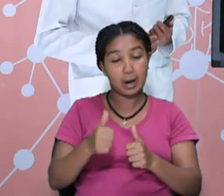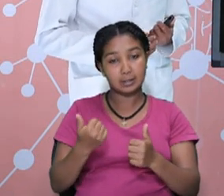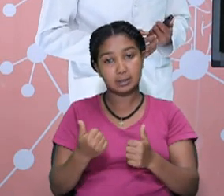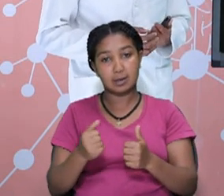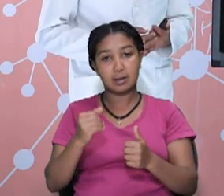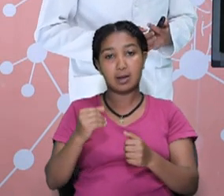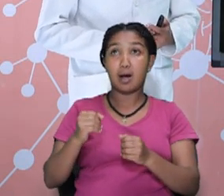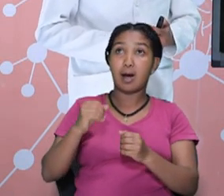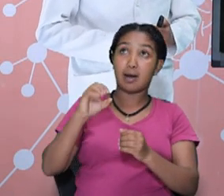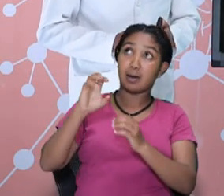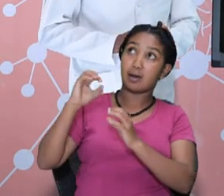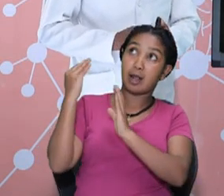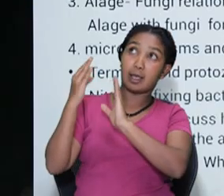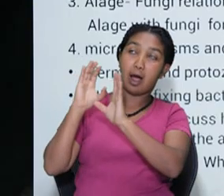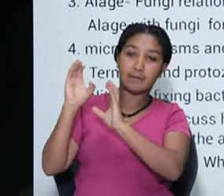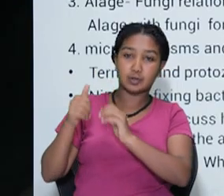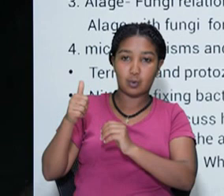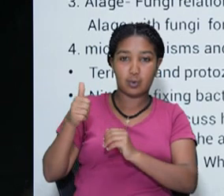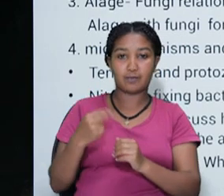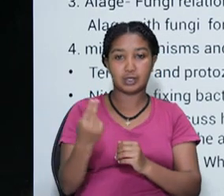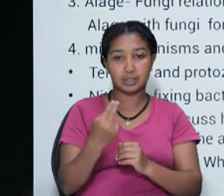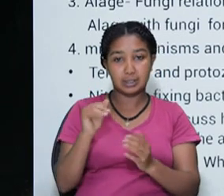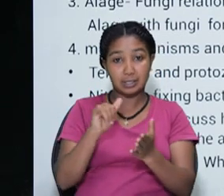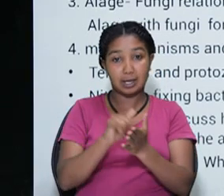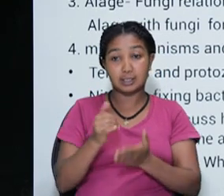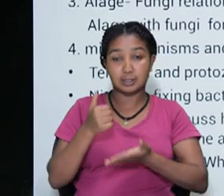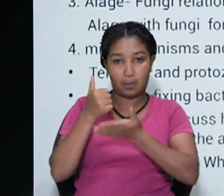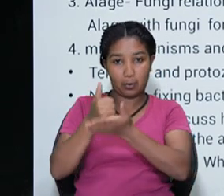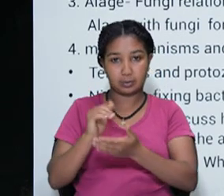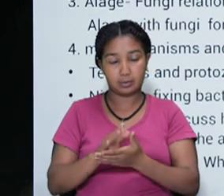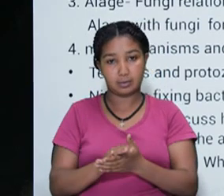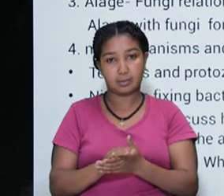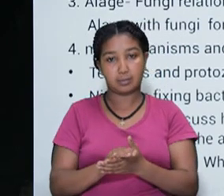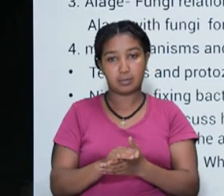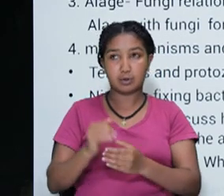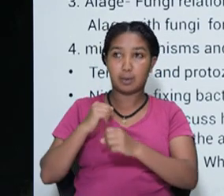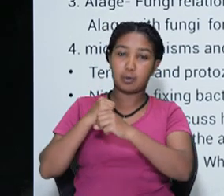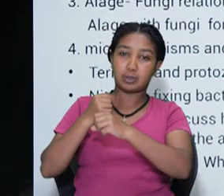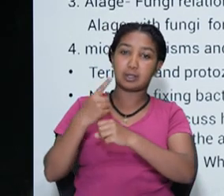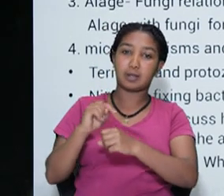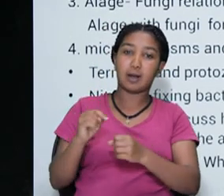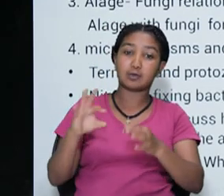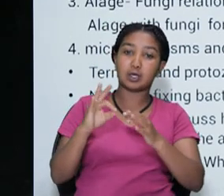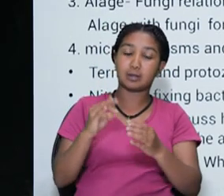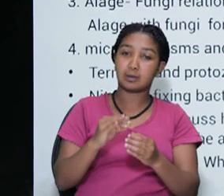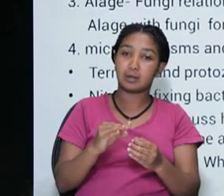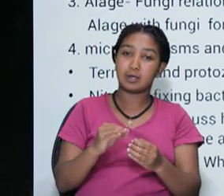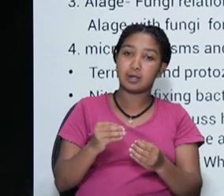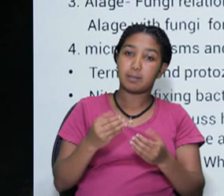also algae has also its own specific functions that they support, they protect the association and they provide